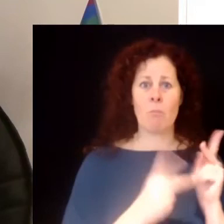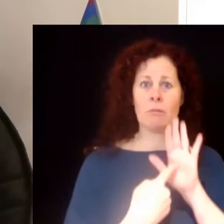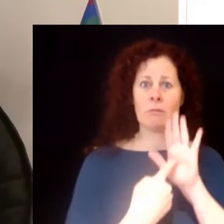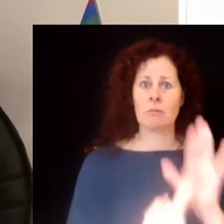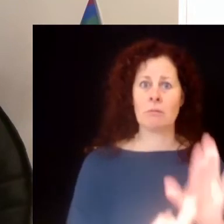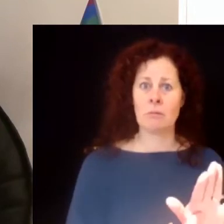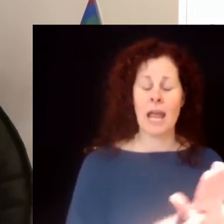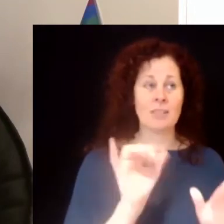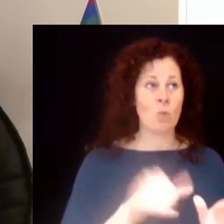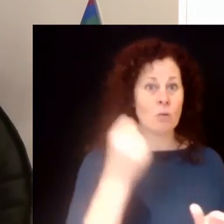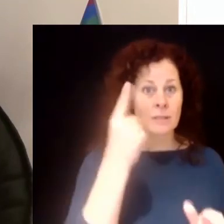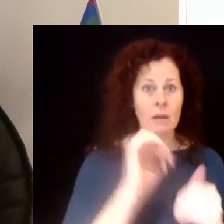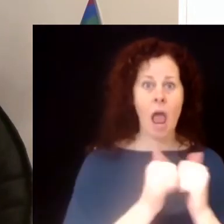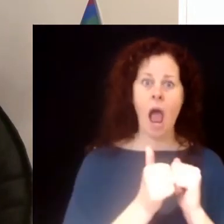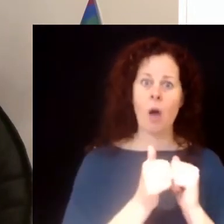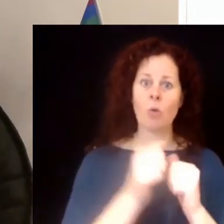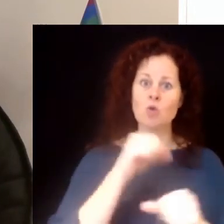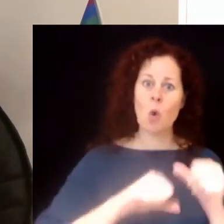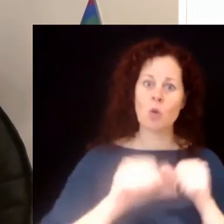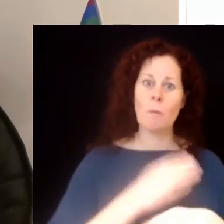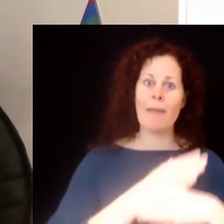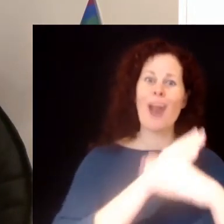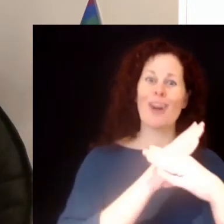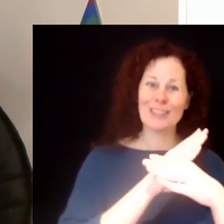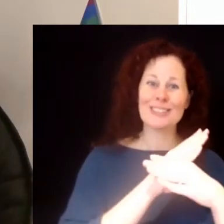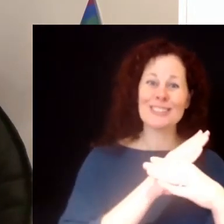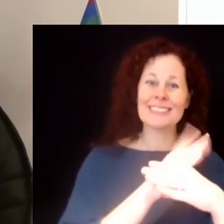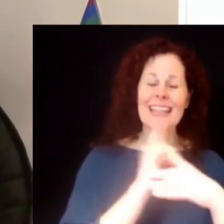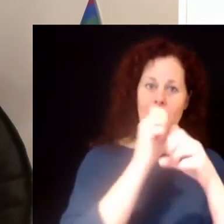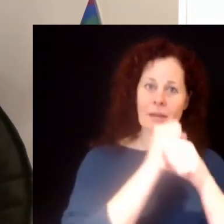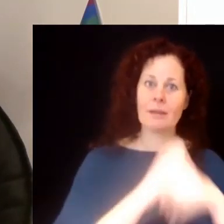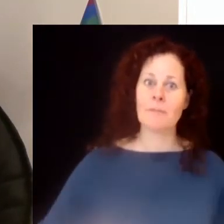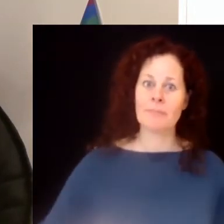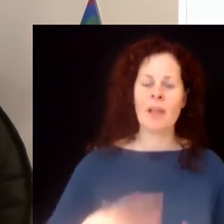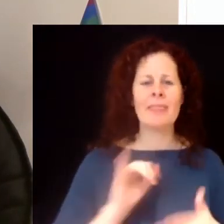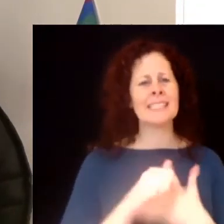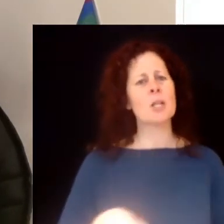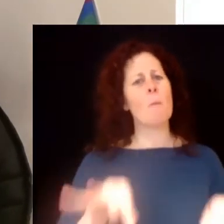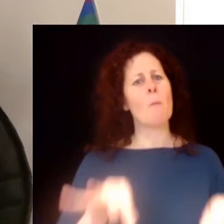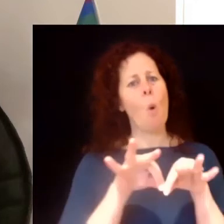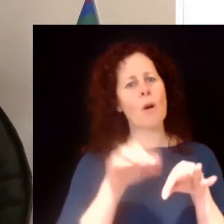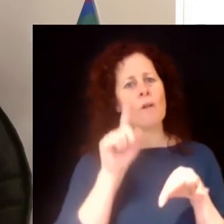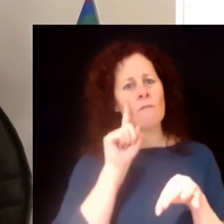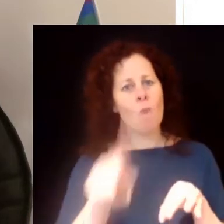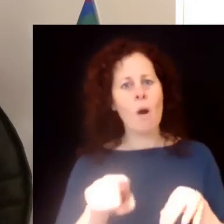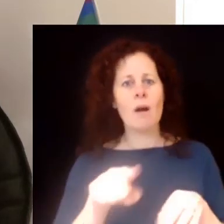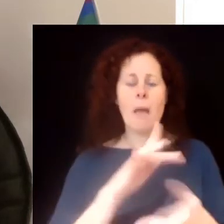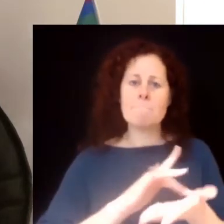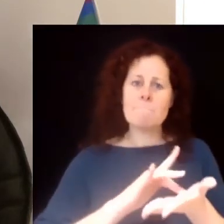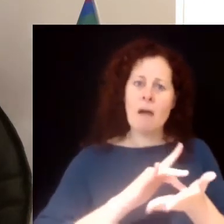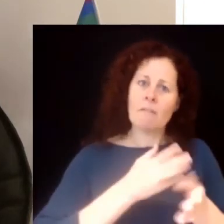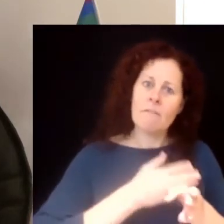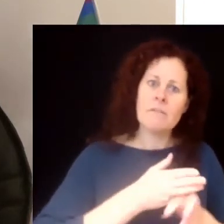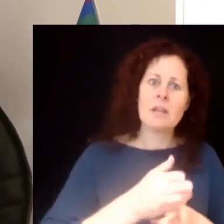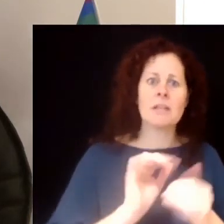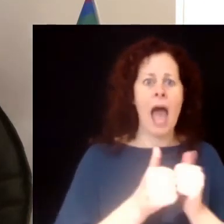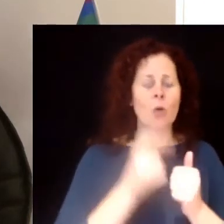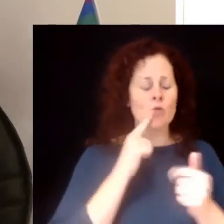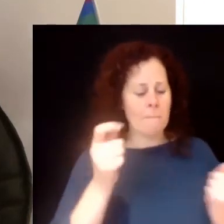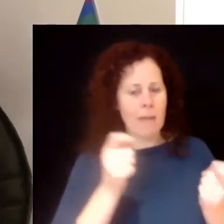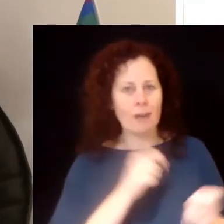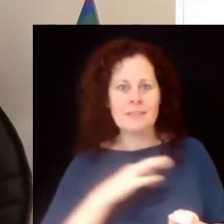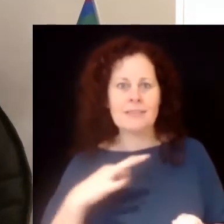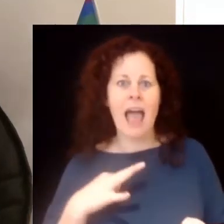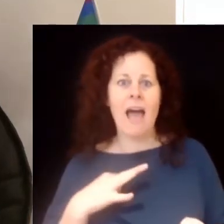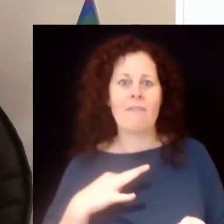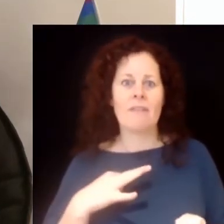I will do through education will change the LGBTQ community and those that are underserved. I'm the first person in my family to be pursuing higher